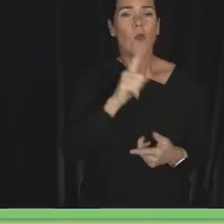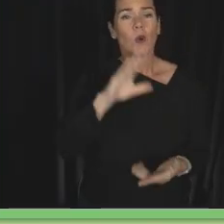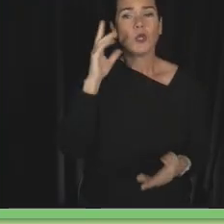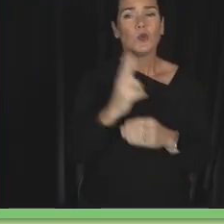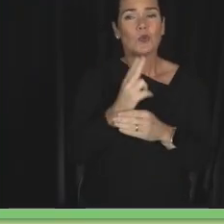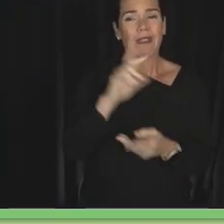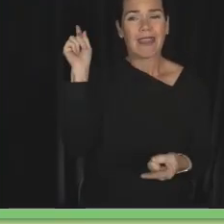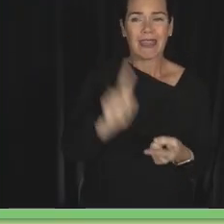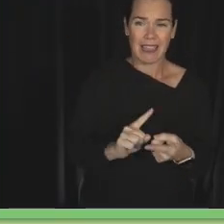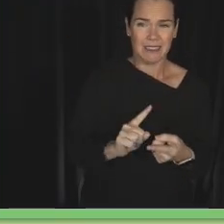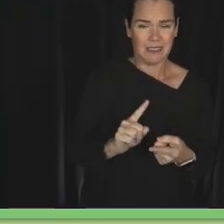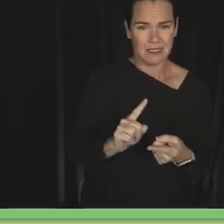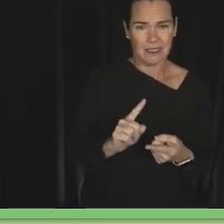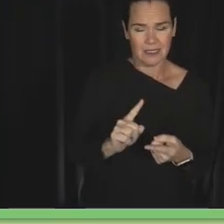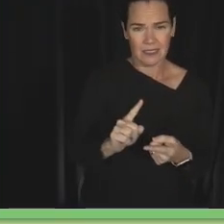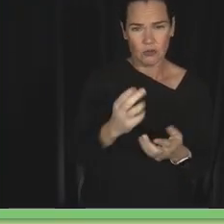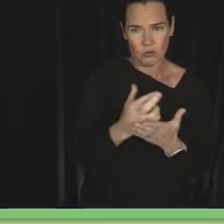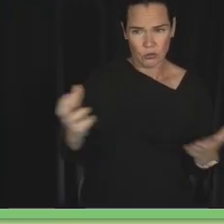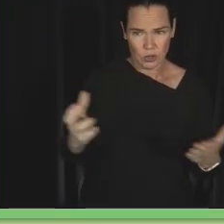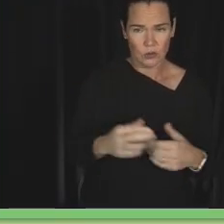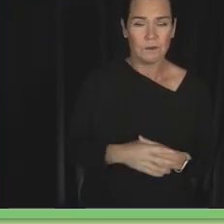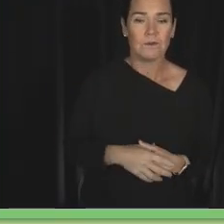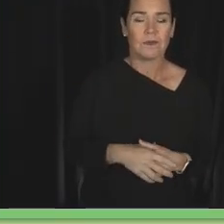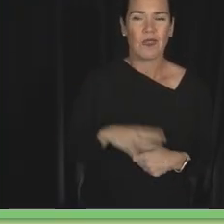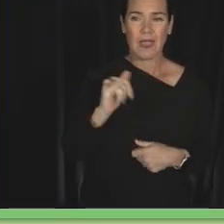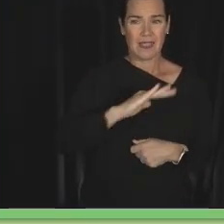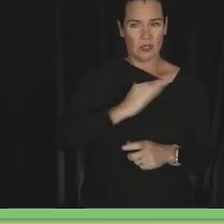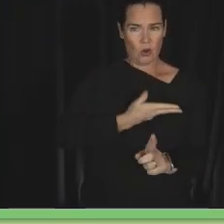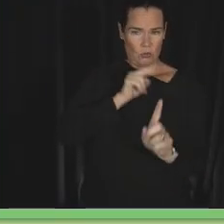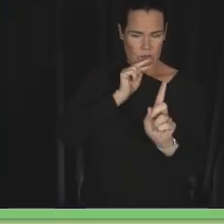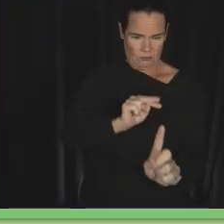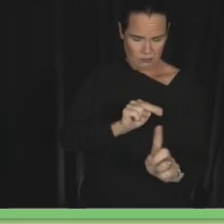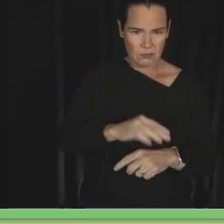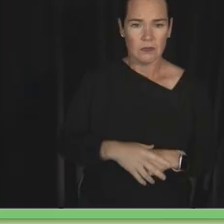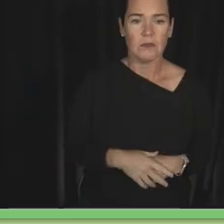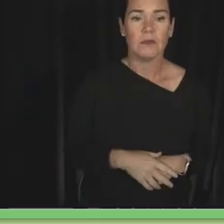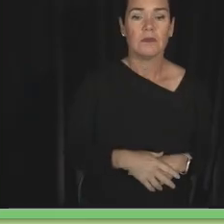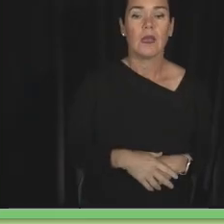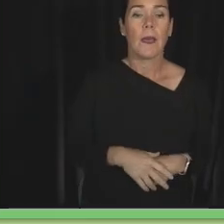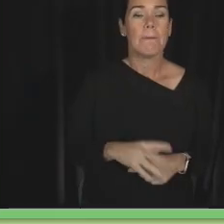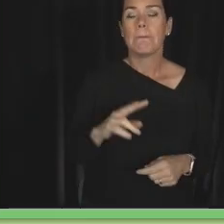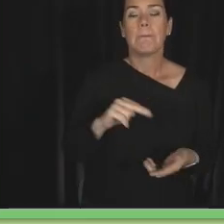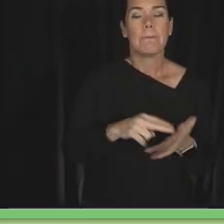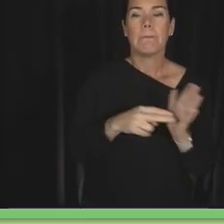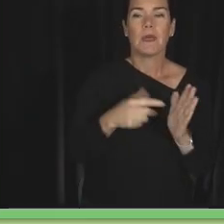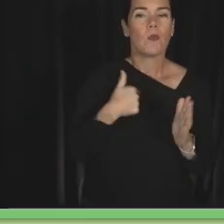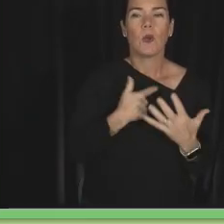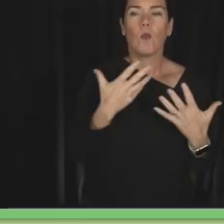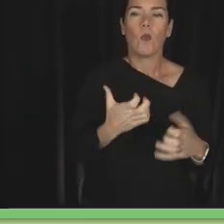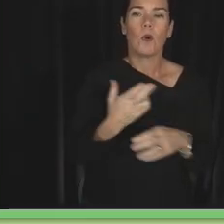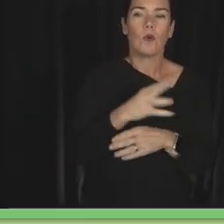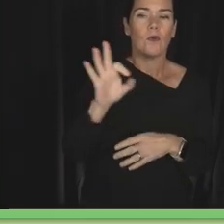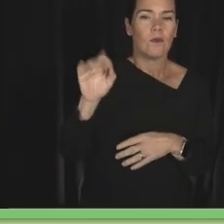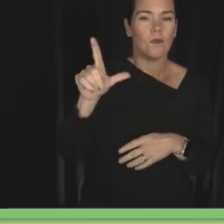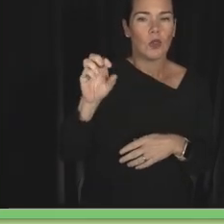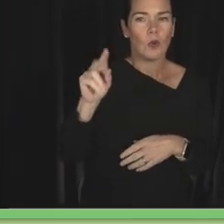resources. So through this lens, we set out to optimize Fluent Bit and make it just as lean as possible.